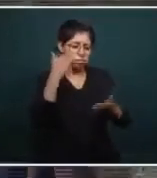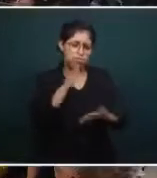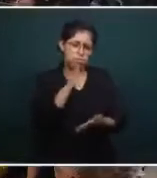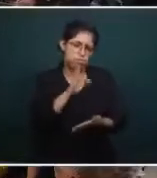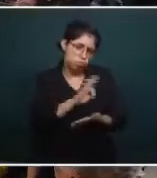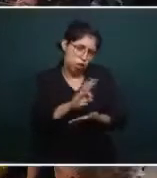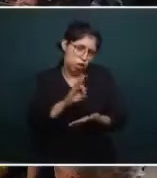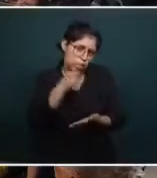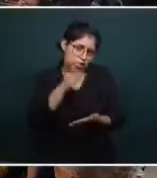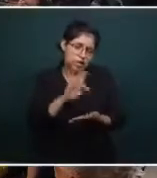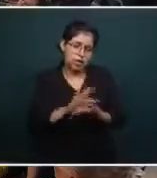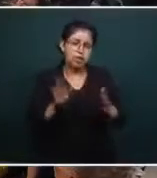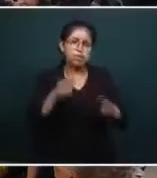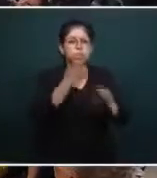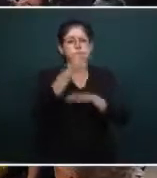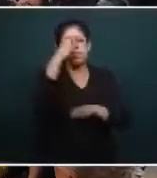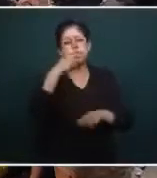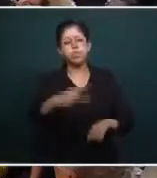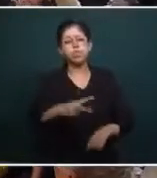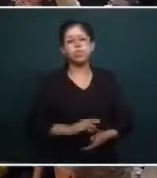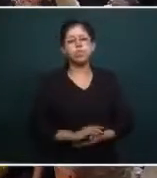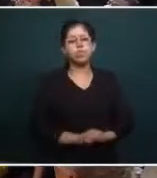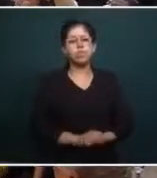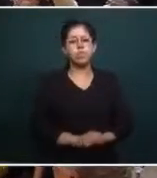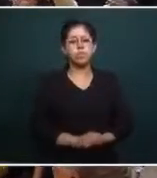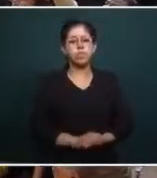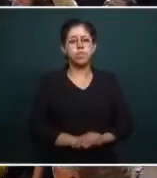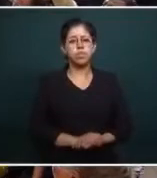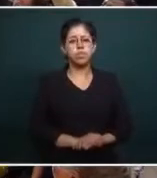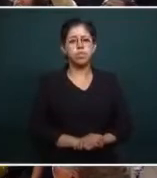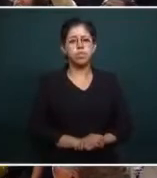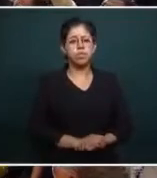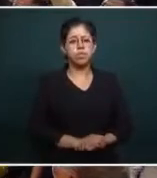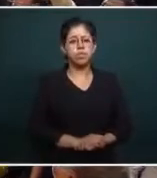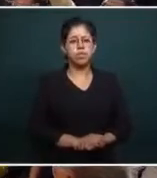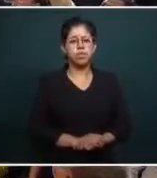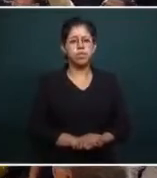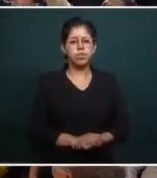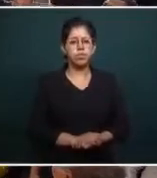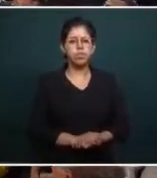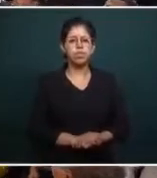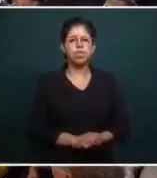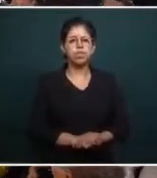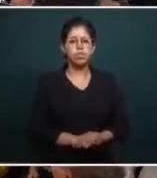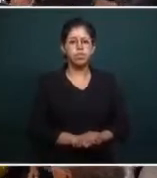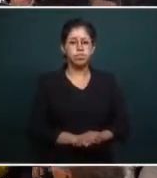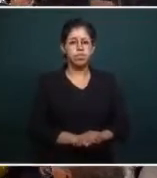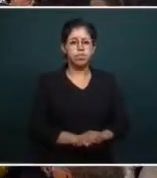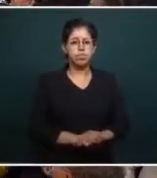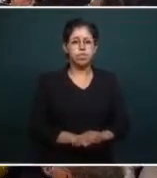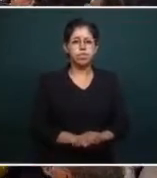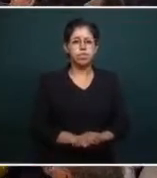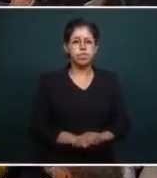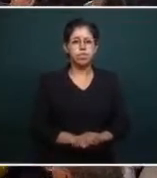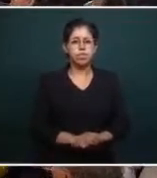deal with that Estado and de resolve México. it. And the state of Mexico, someone from the state of Mexico now.